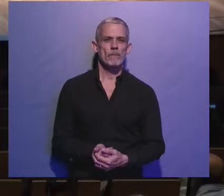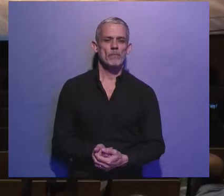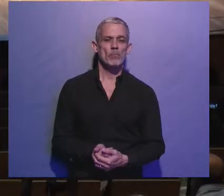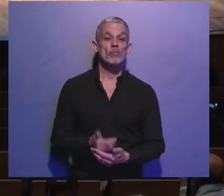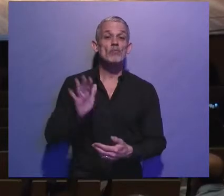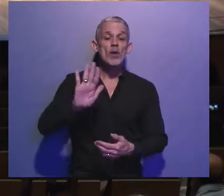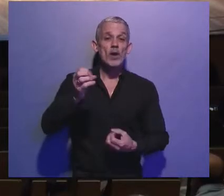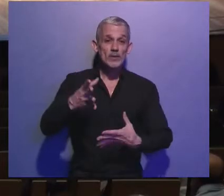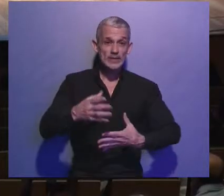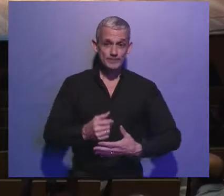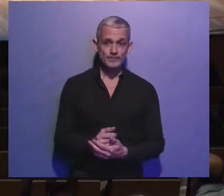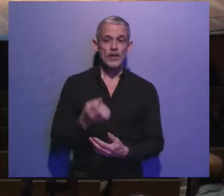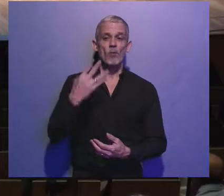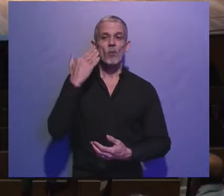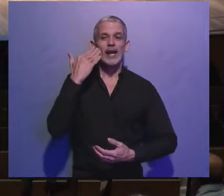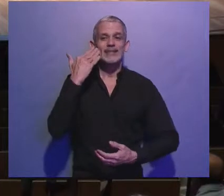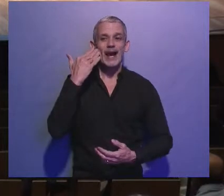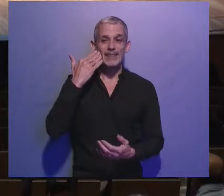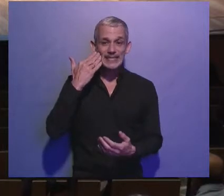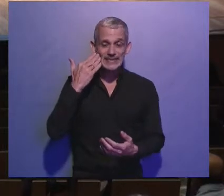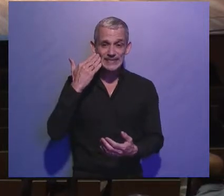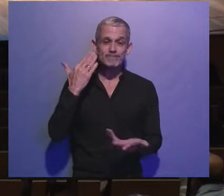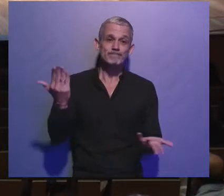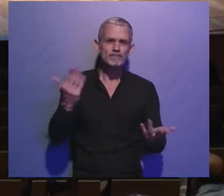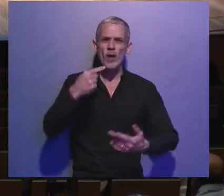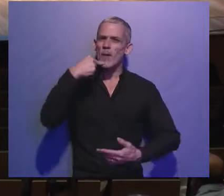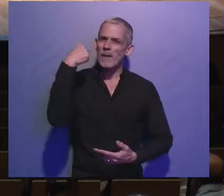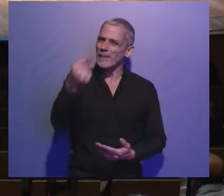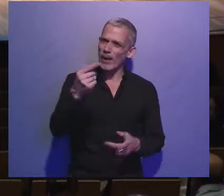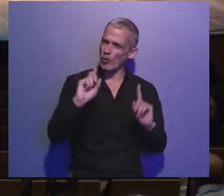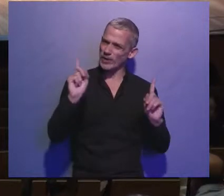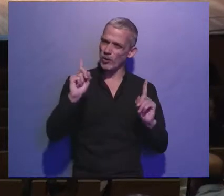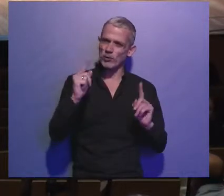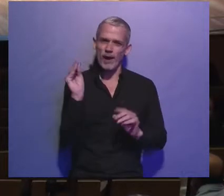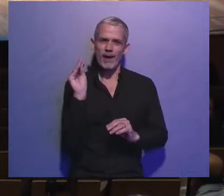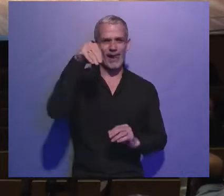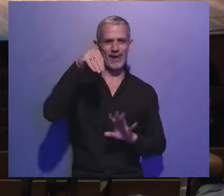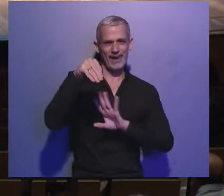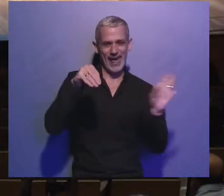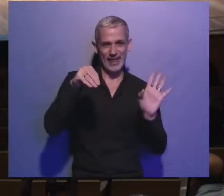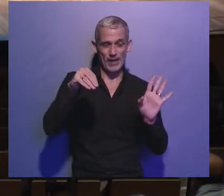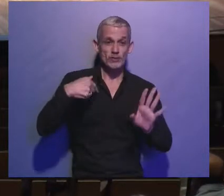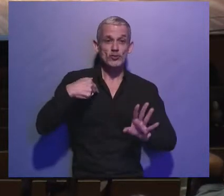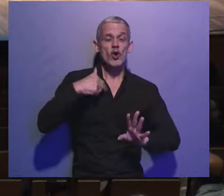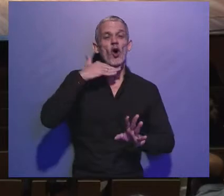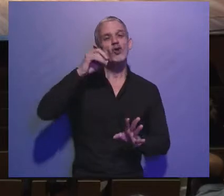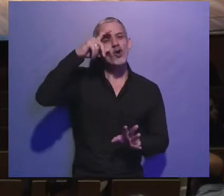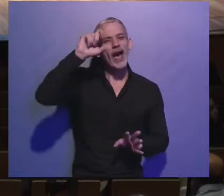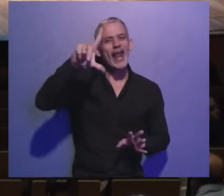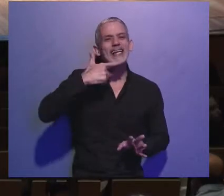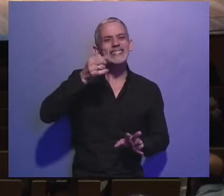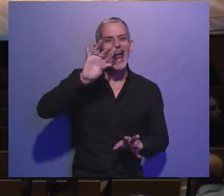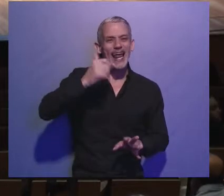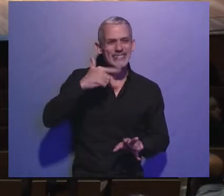you. Buenas tardes. Good afternoon. Rather than a question, I'd like to make a contribution.